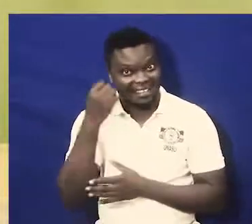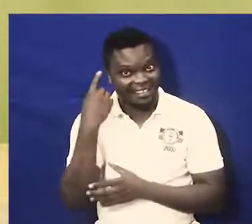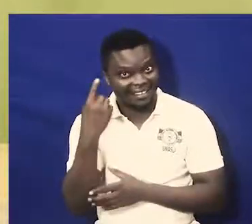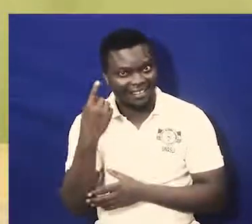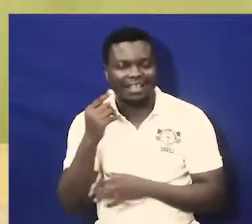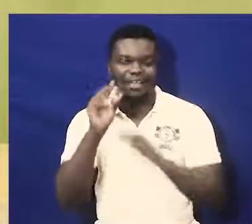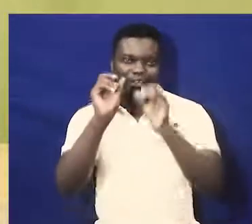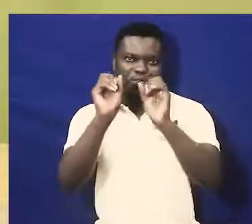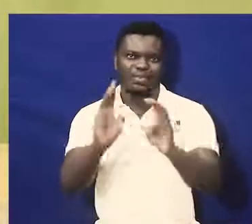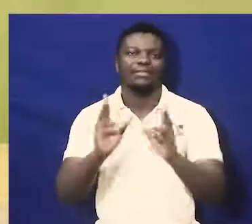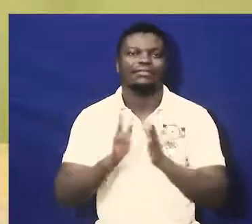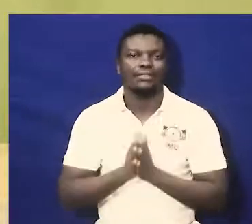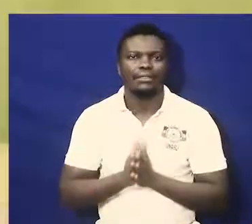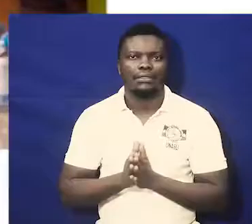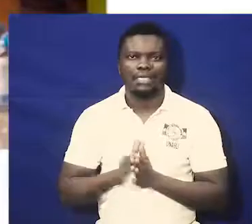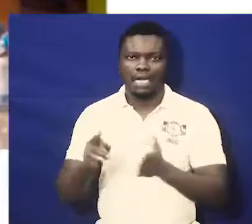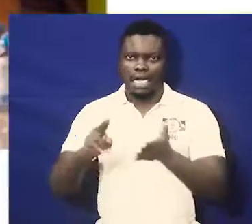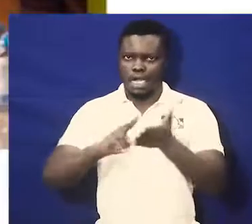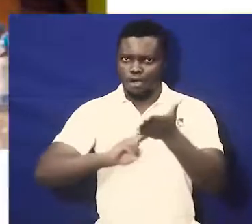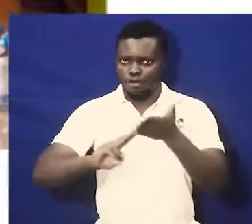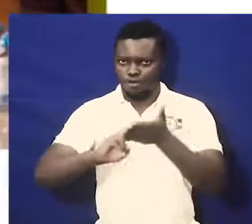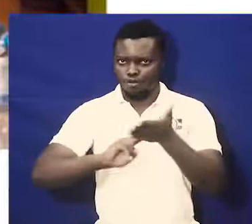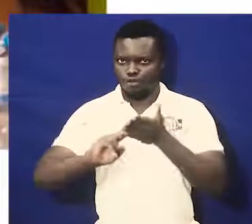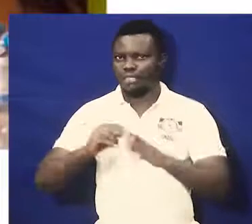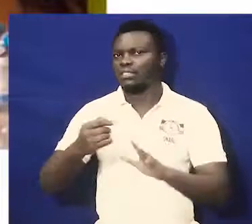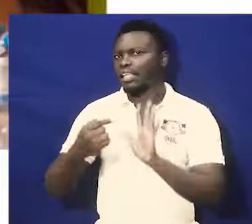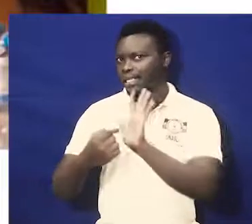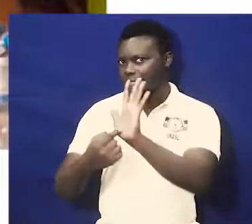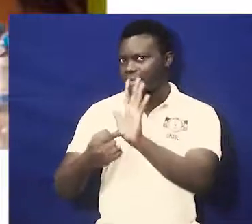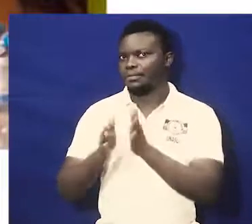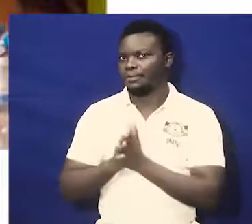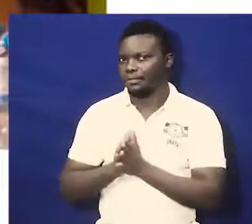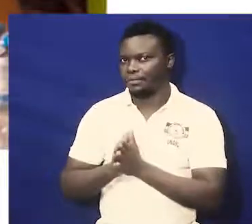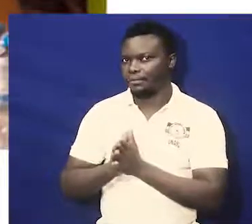Okay, let's use my example of Nalongo's shop.